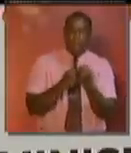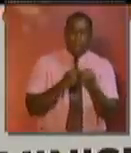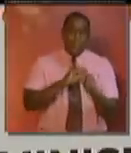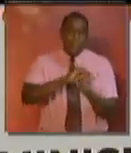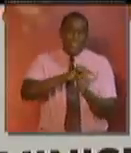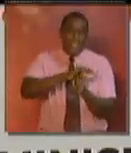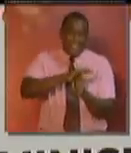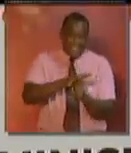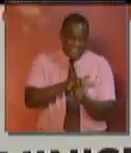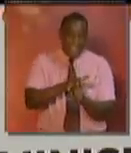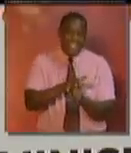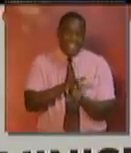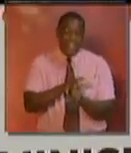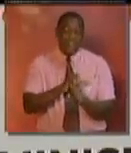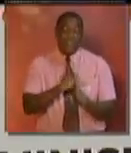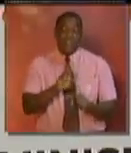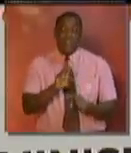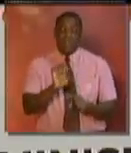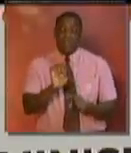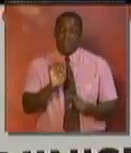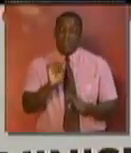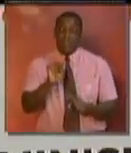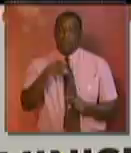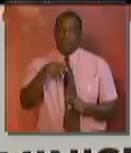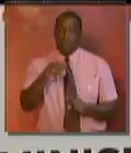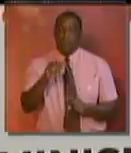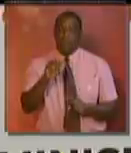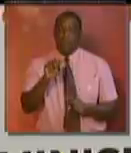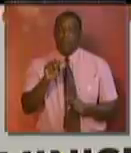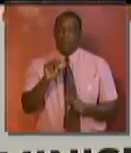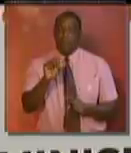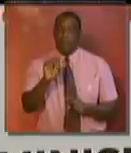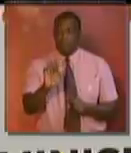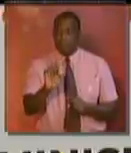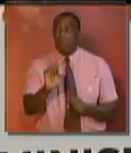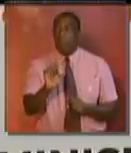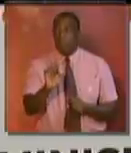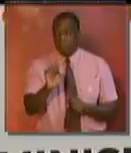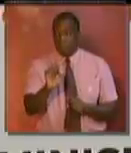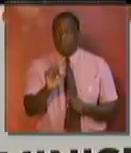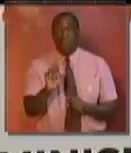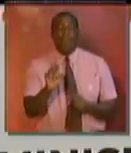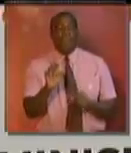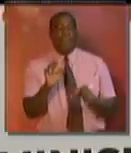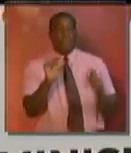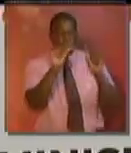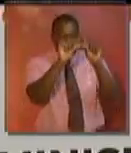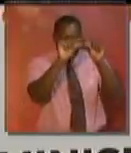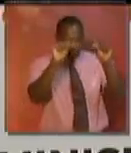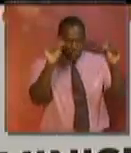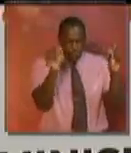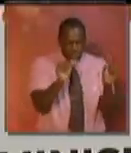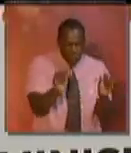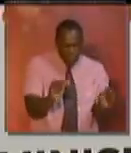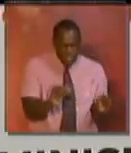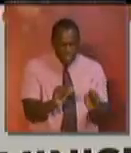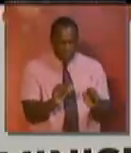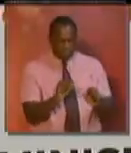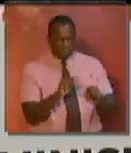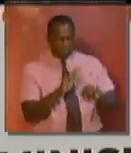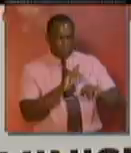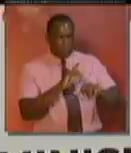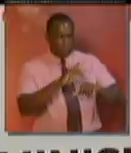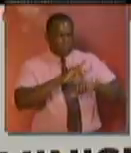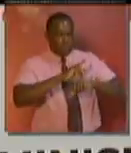COVID-19 response with the use of its geographic mapping and collection of